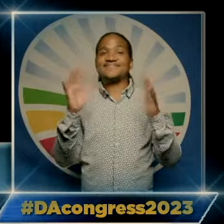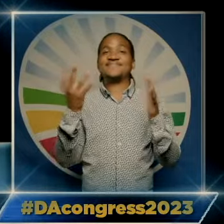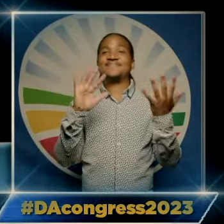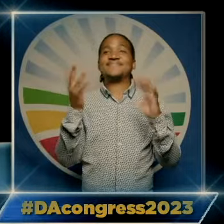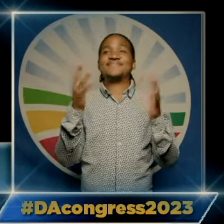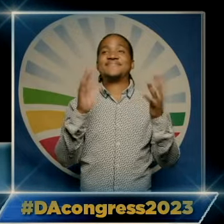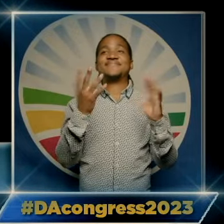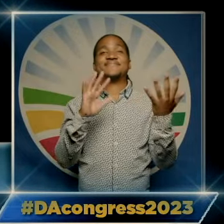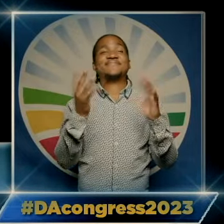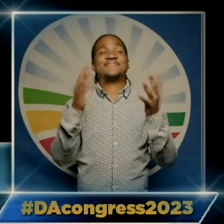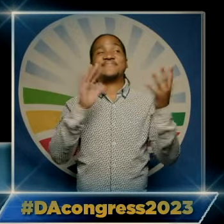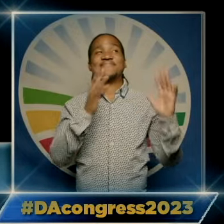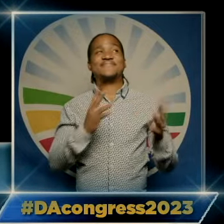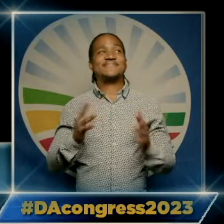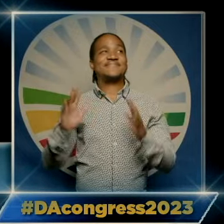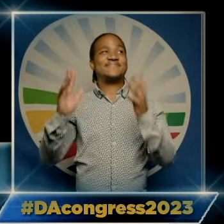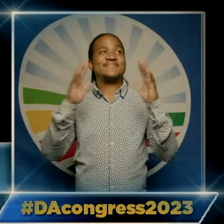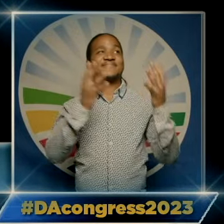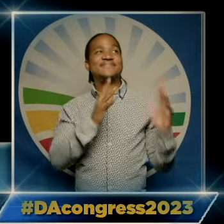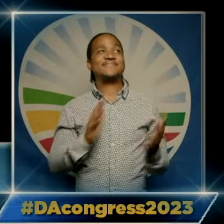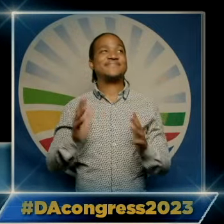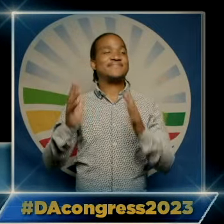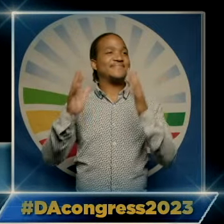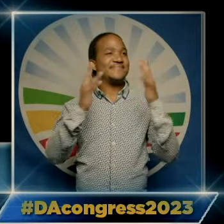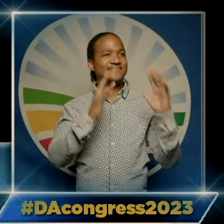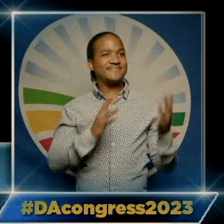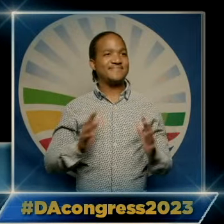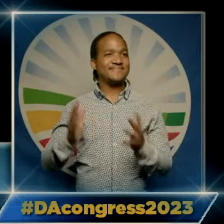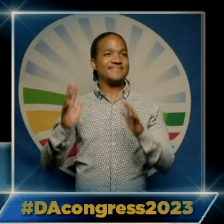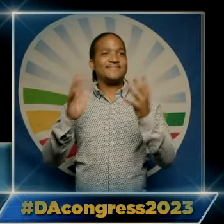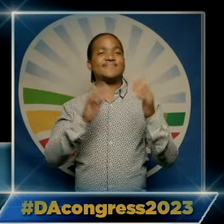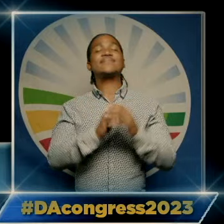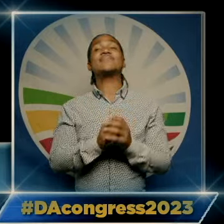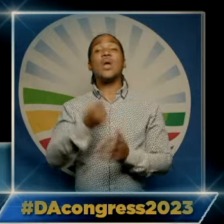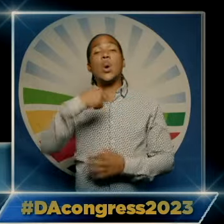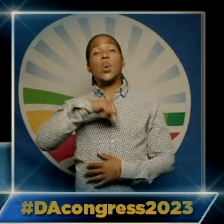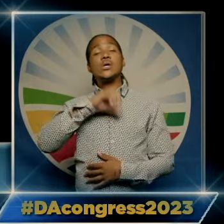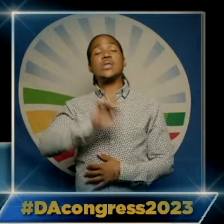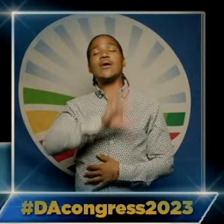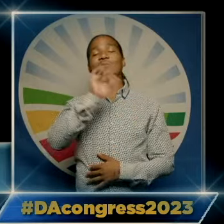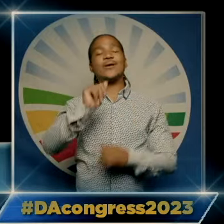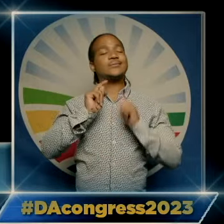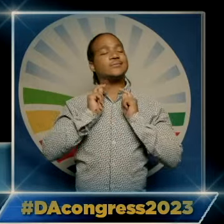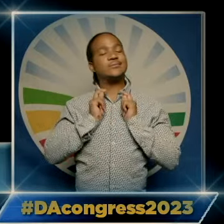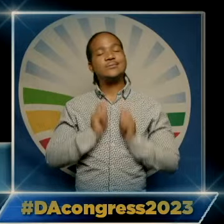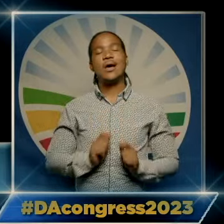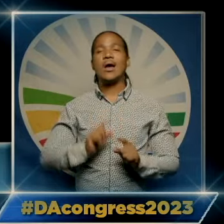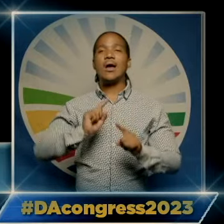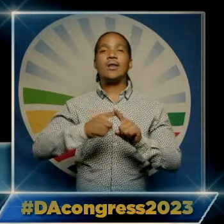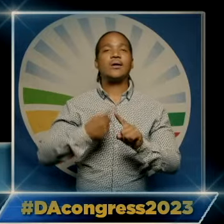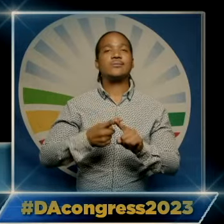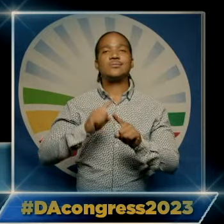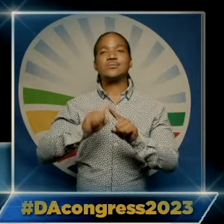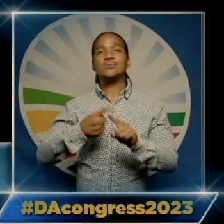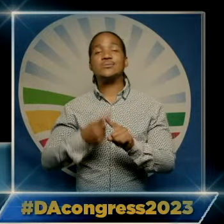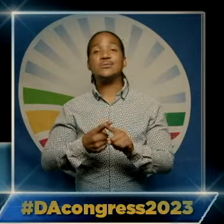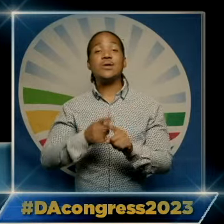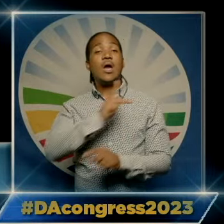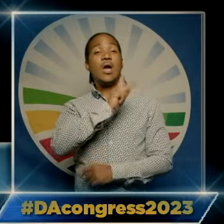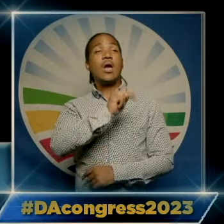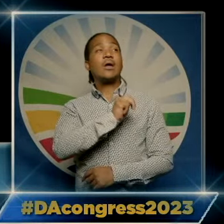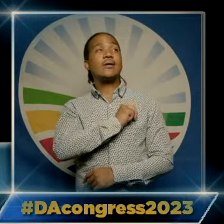Indeed, Democrats. Across South Africa, people are tired of excuses. In KwaZulu-Natal, the people of